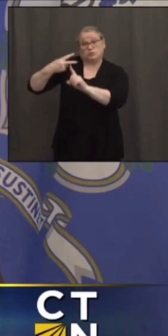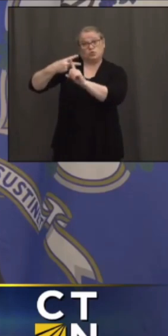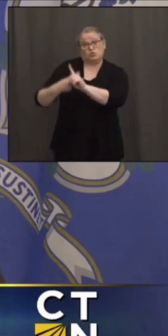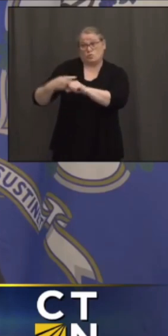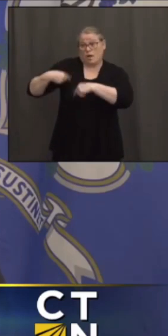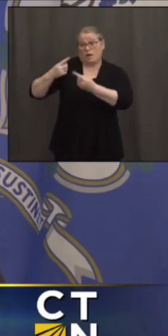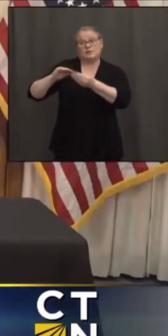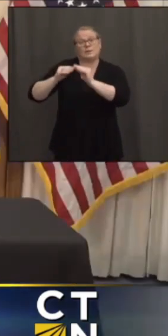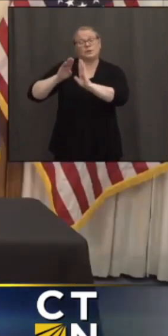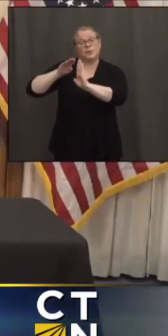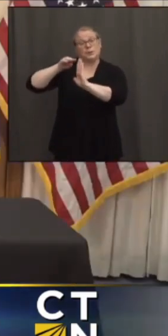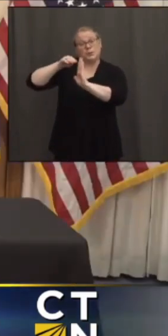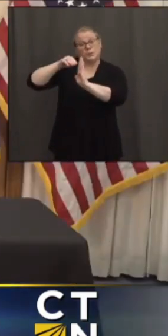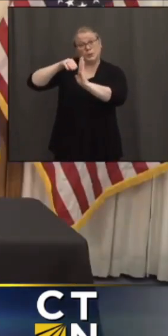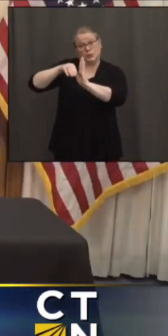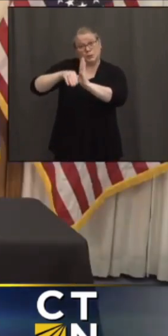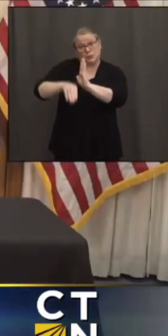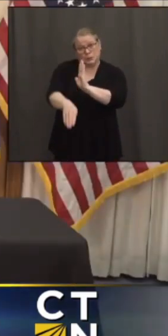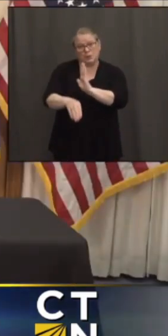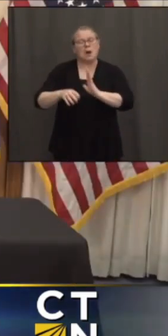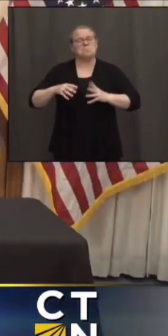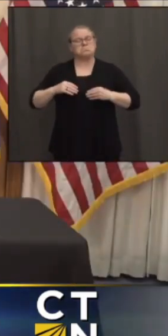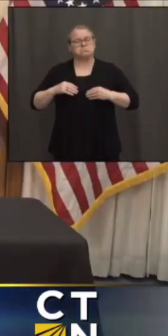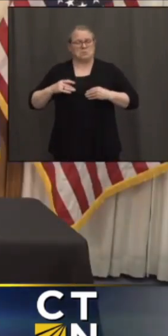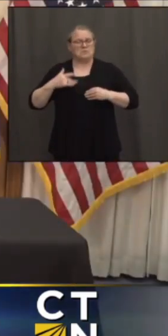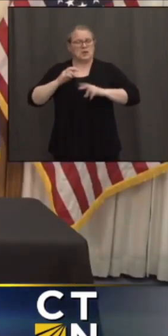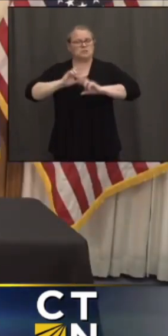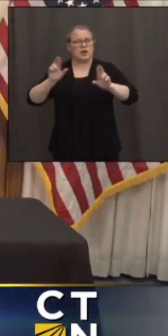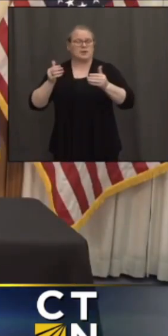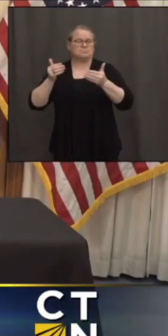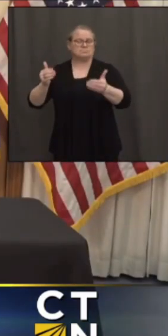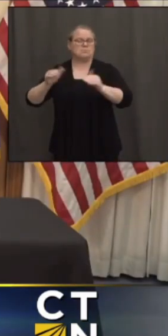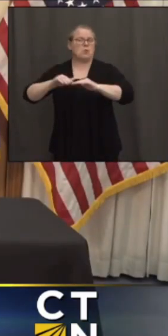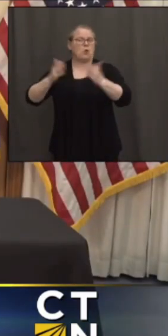direction. Thank you.